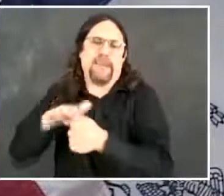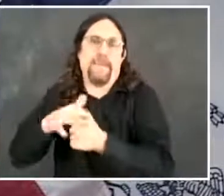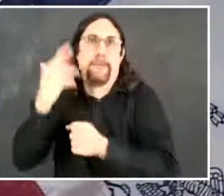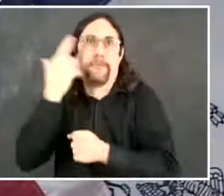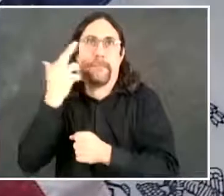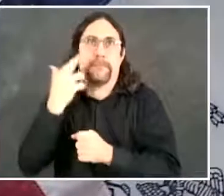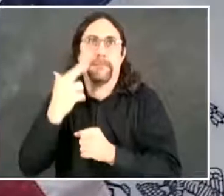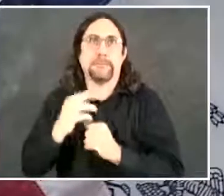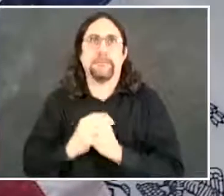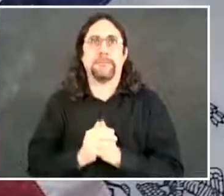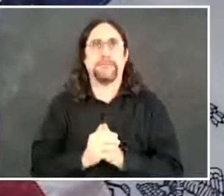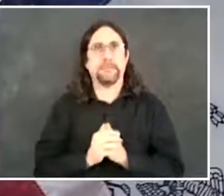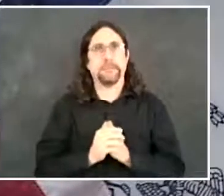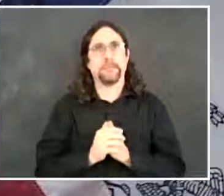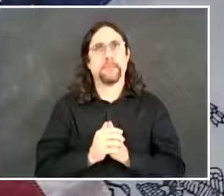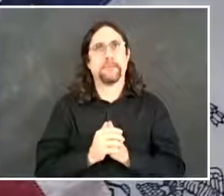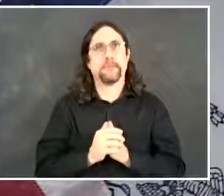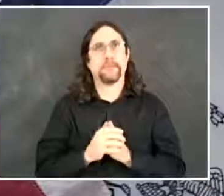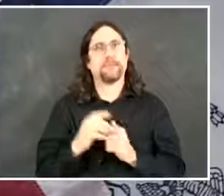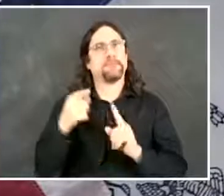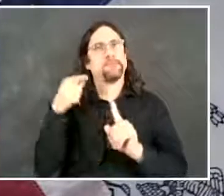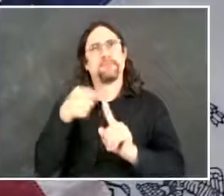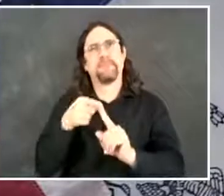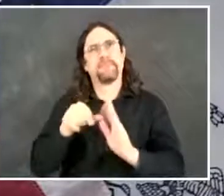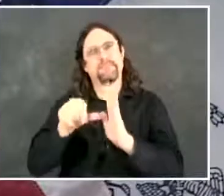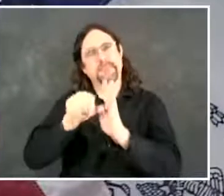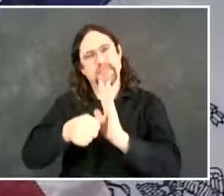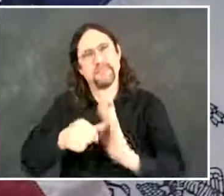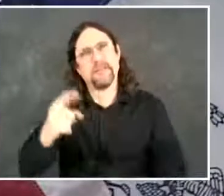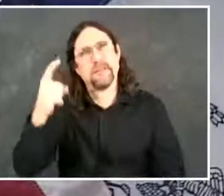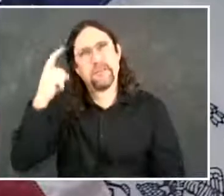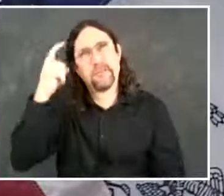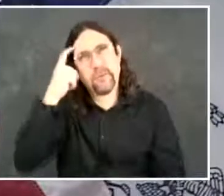Last two for today. Next is Courtney from New York One.